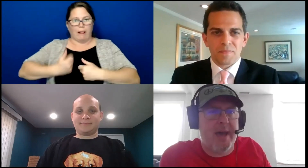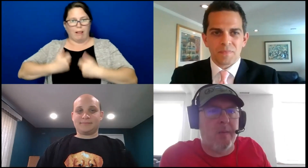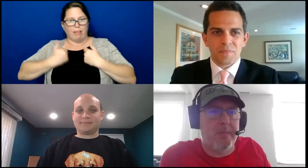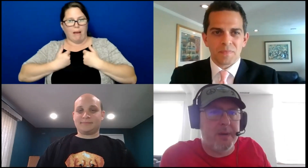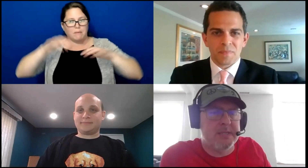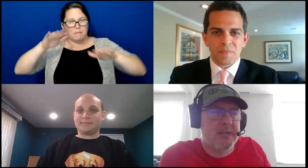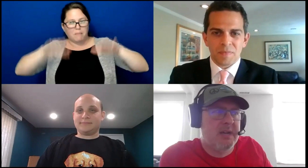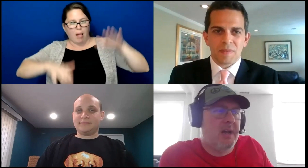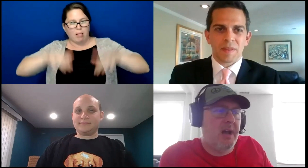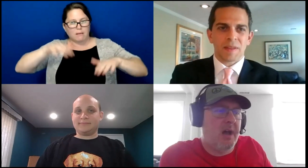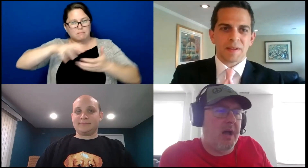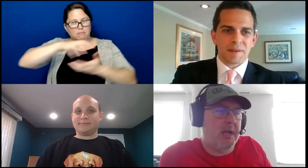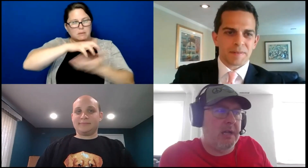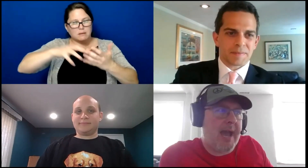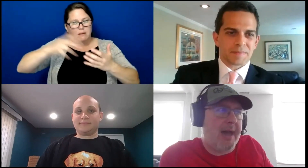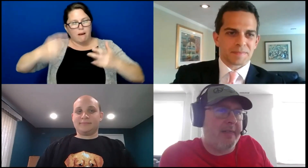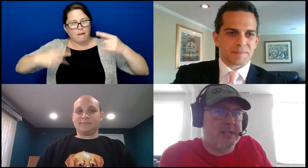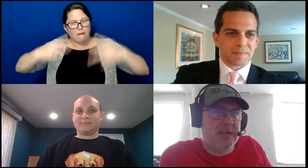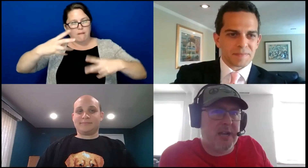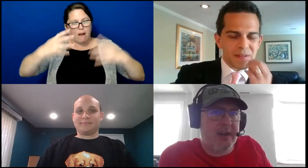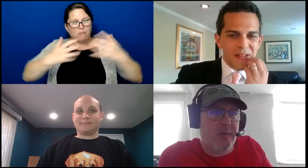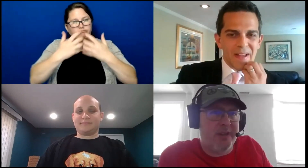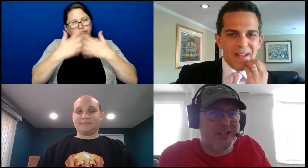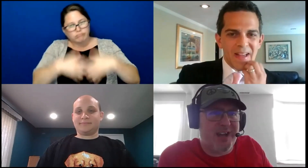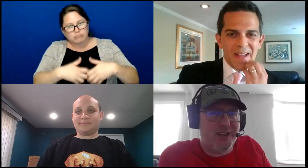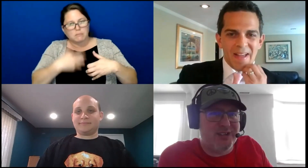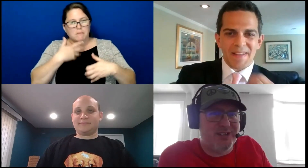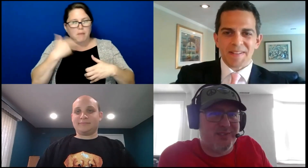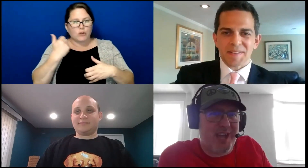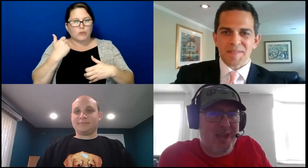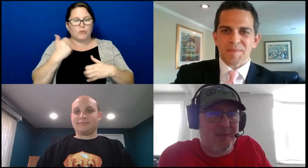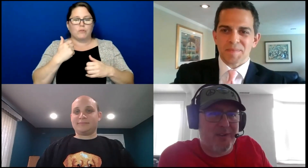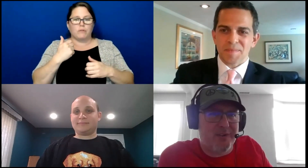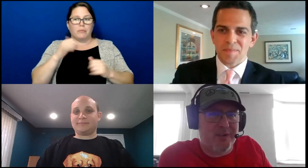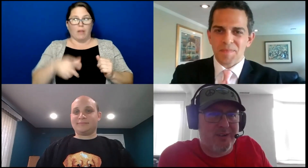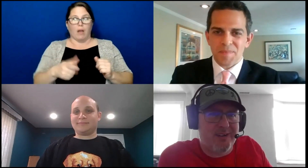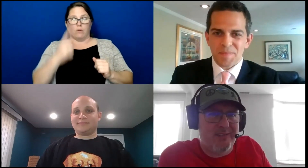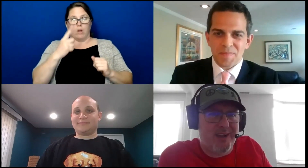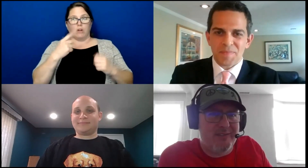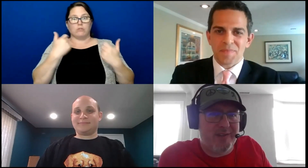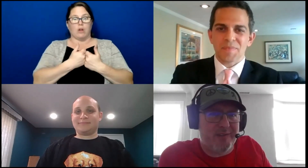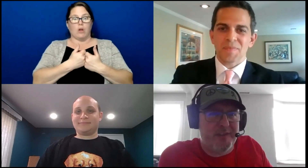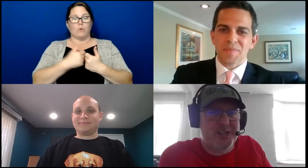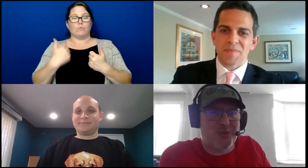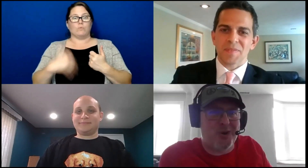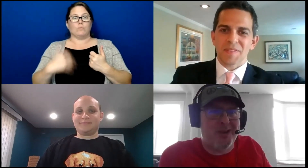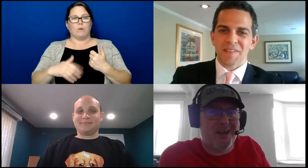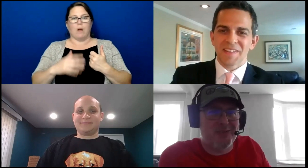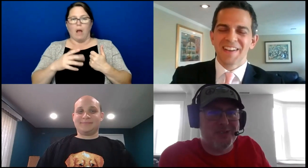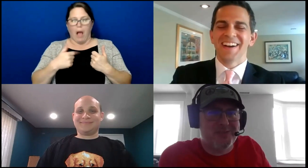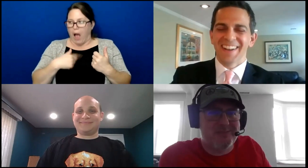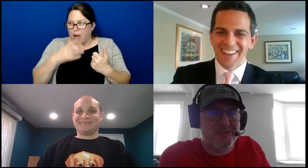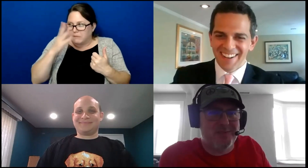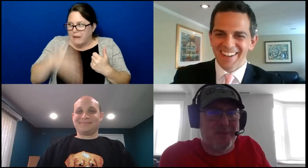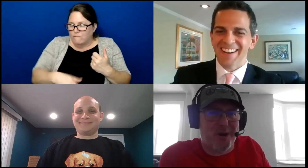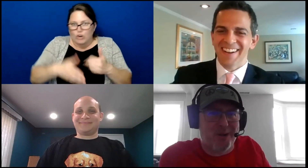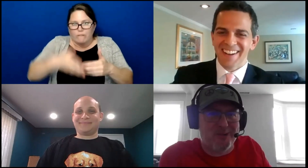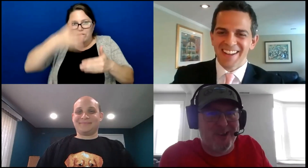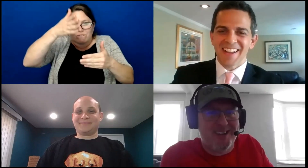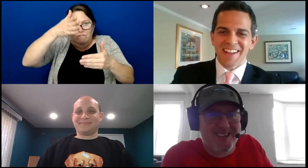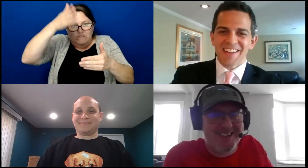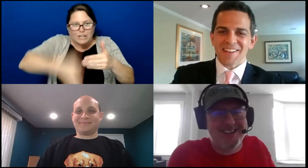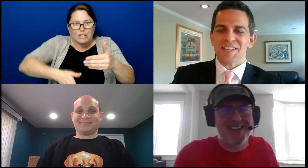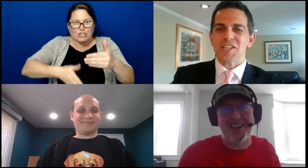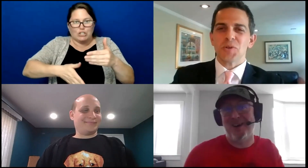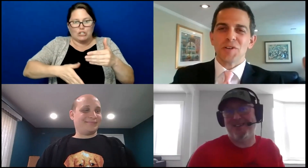stuff now. But that's kind of one of the challenges of a game. I've never finished one. I've just shipped them all,